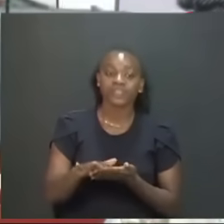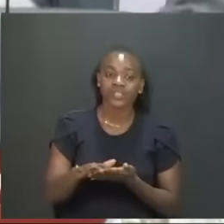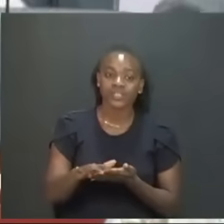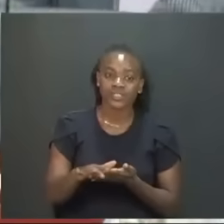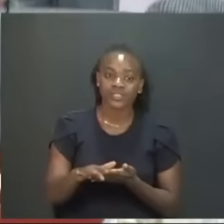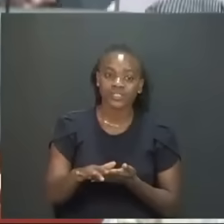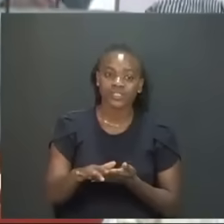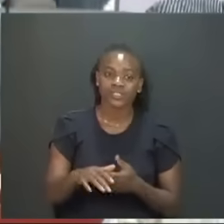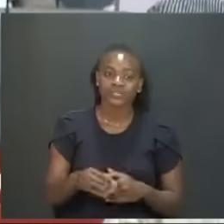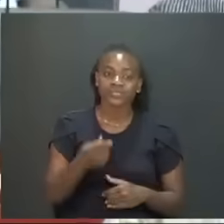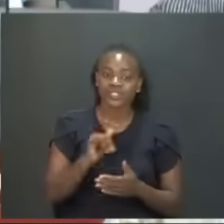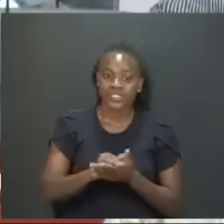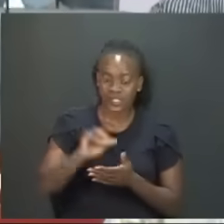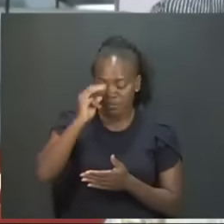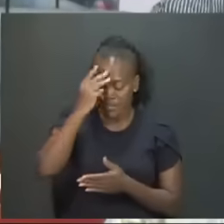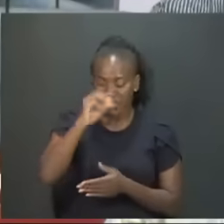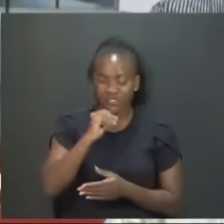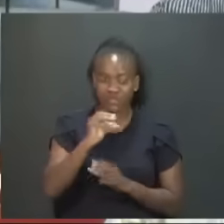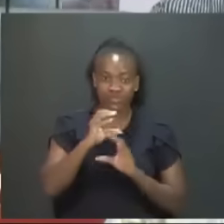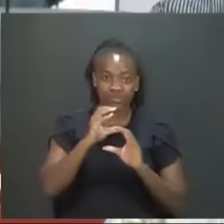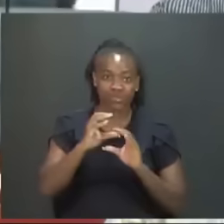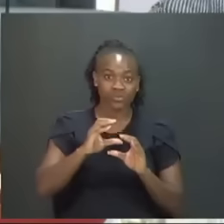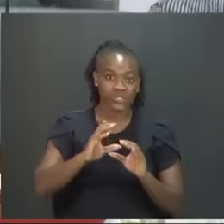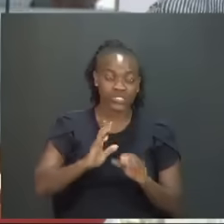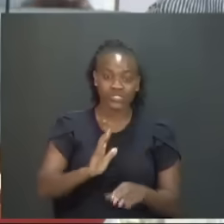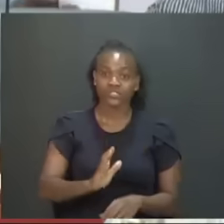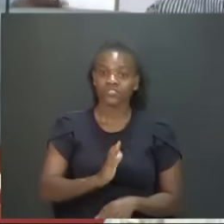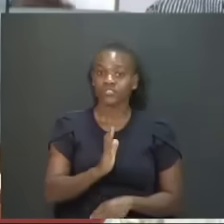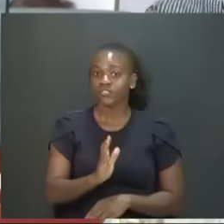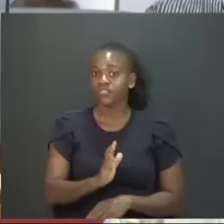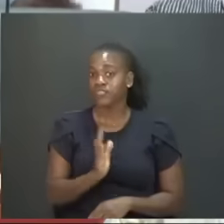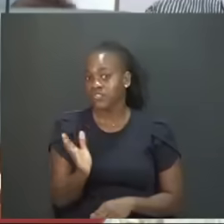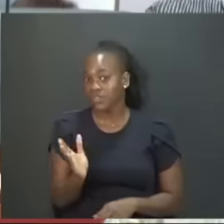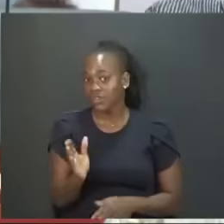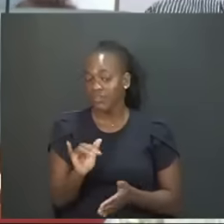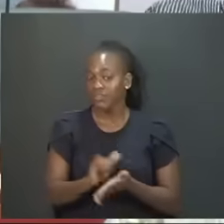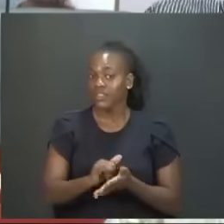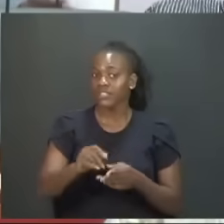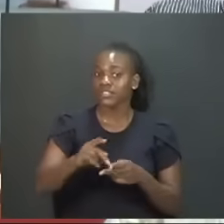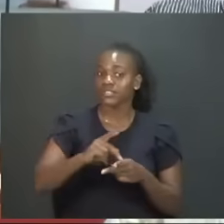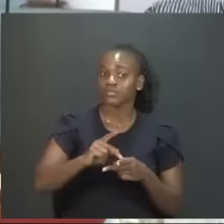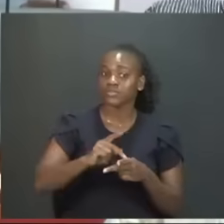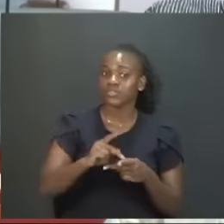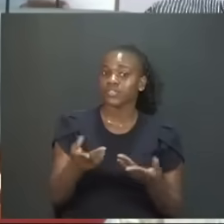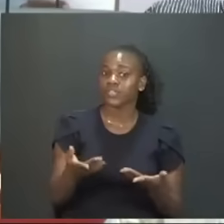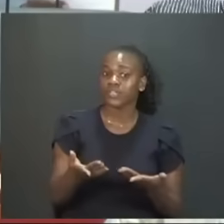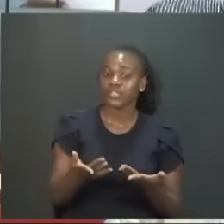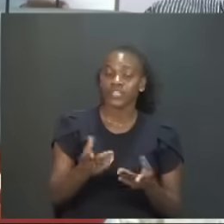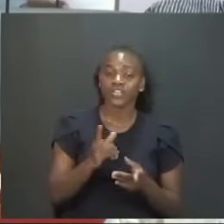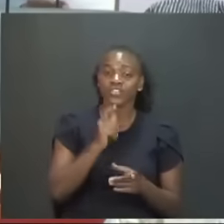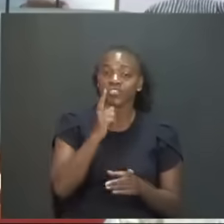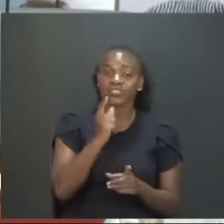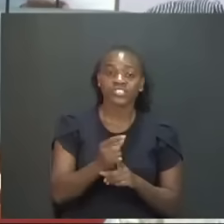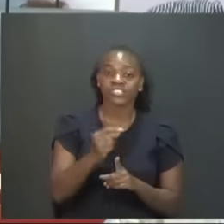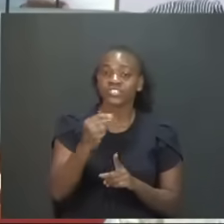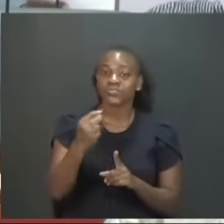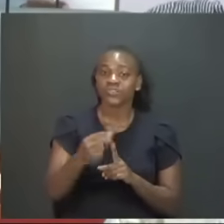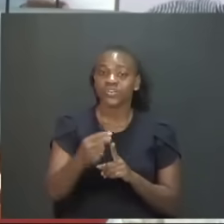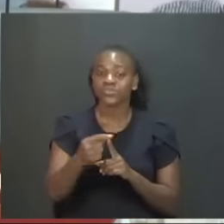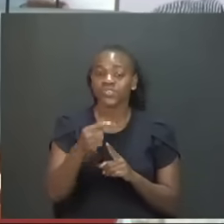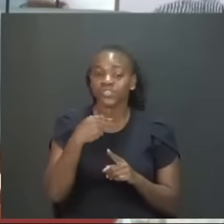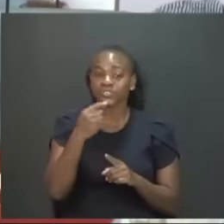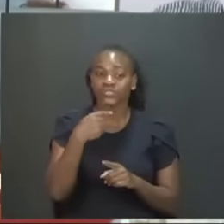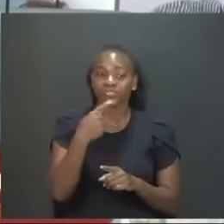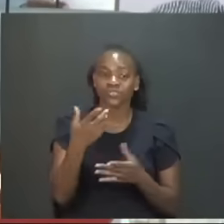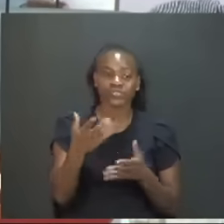not written. At least that has been the practice. It cannot just be by mere word of the mouth. No, what